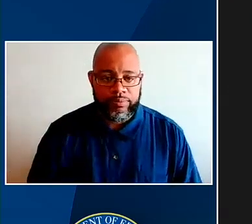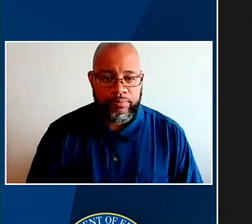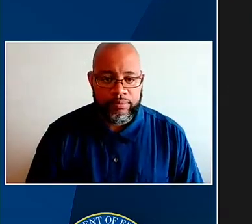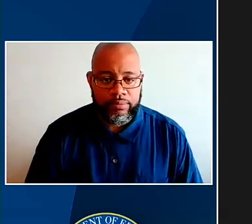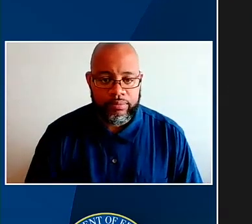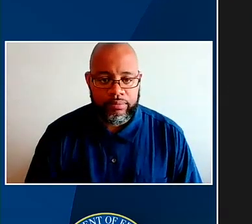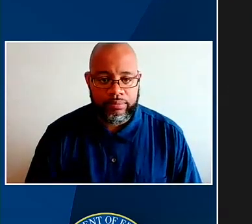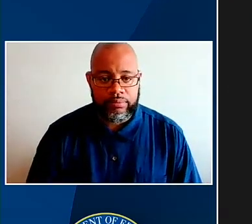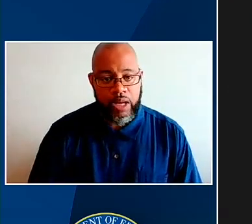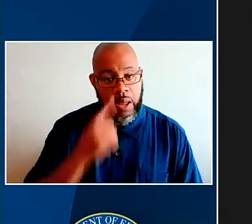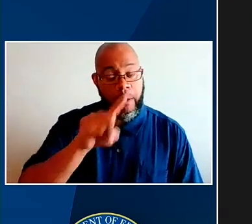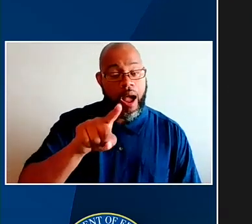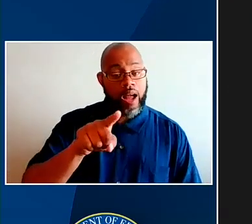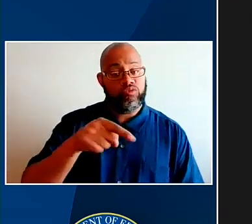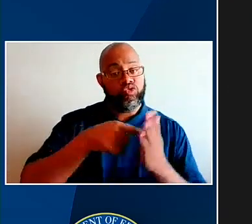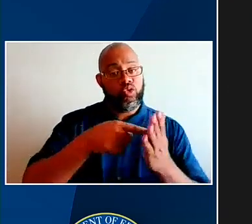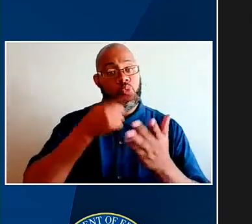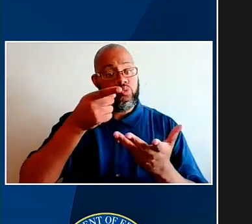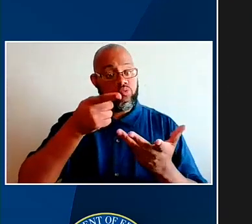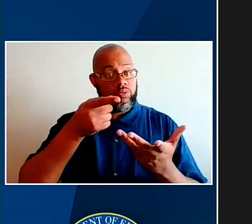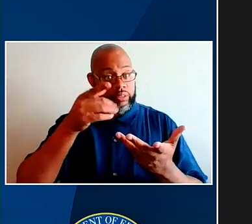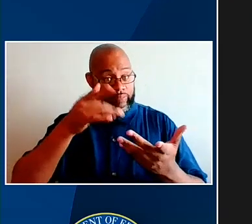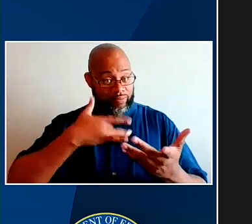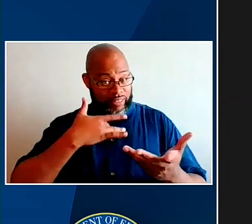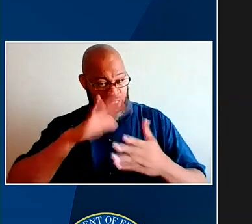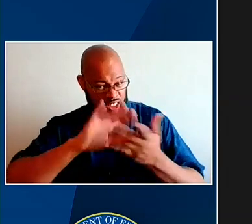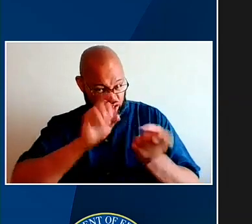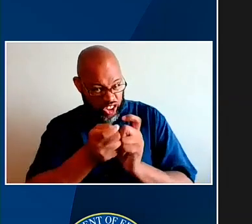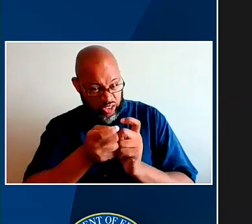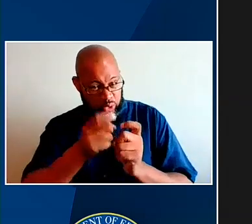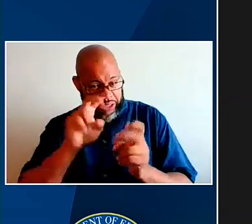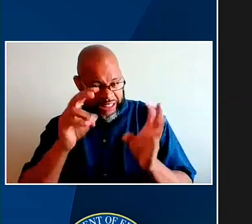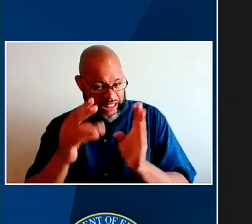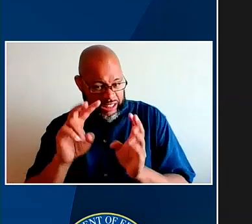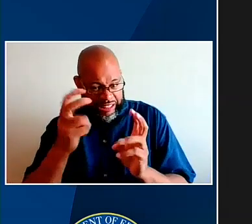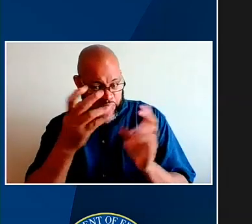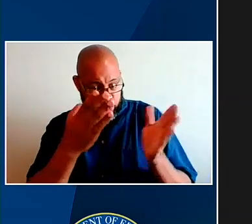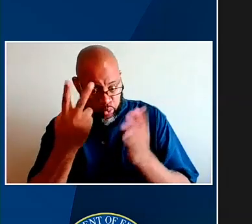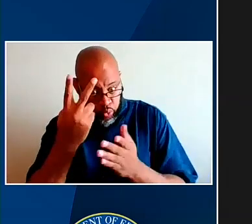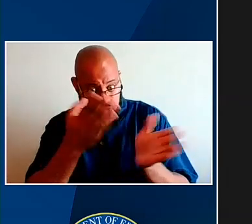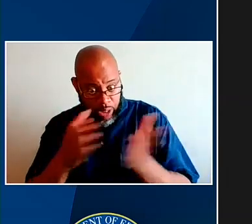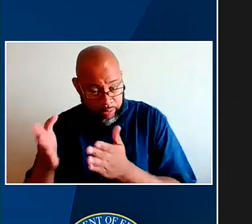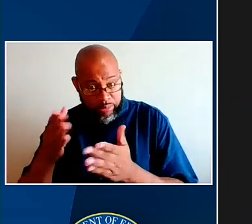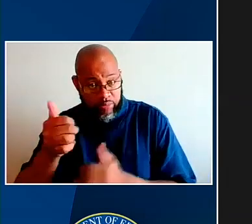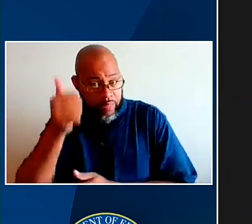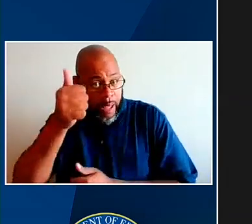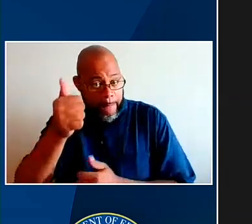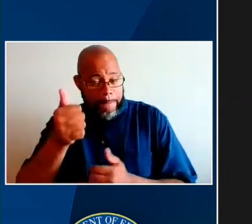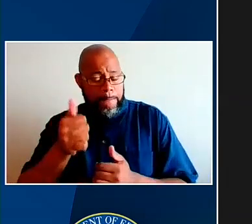all wouldn't mind indicating where you were on these changes to tier two arrangement with your thumbs.